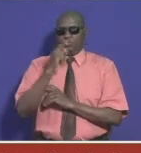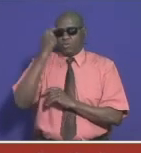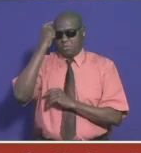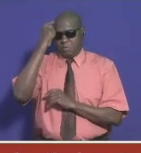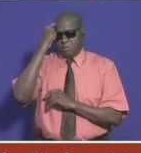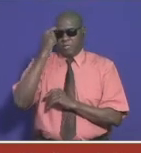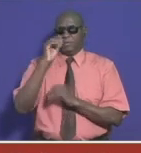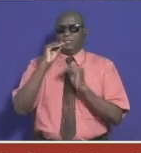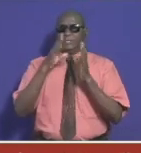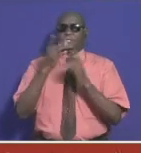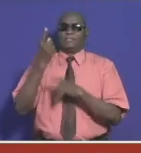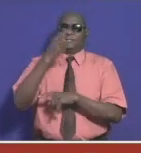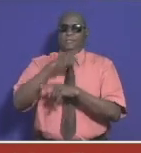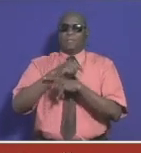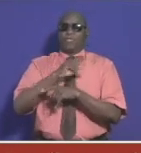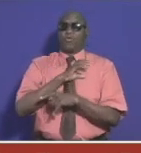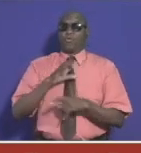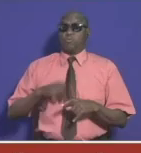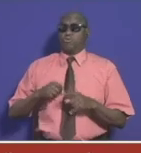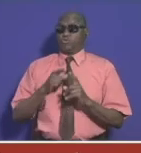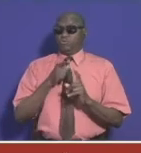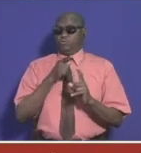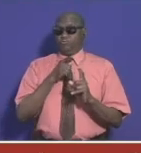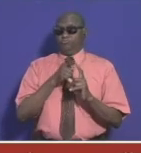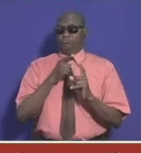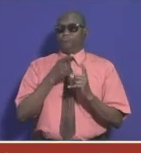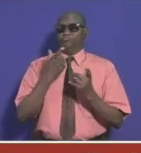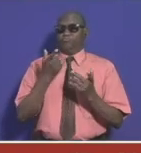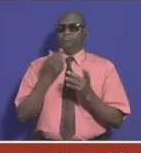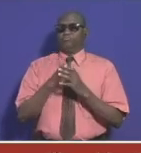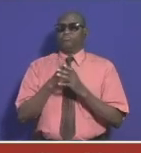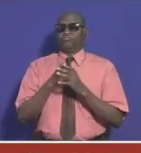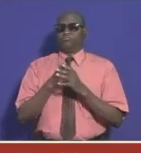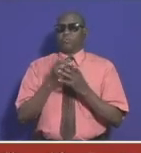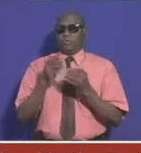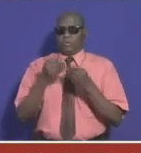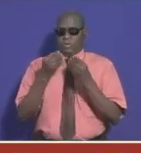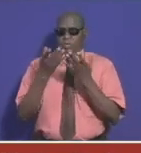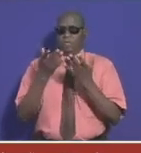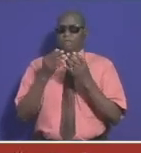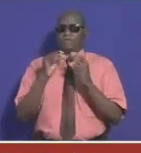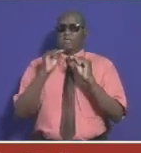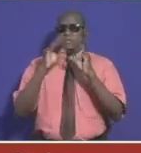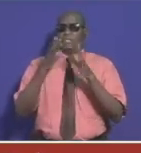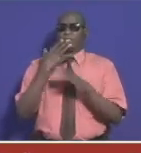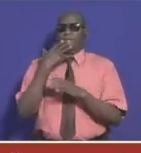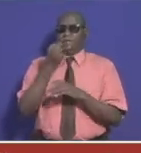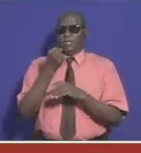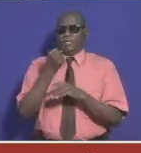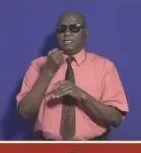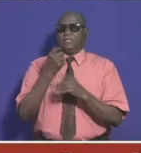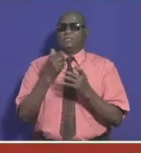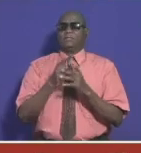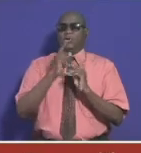Teachers' Day. The commission recognized the contribution and exemplary performance of about 500 teachers across the country